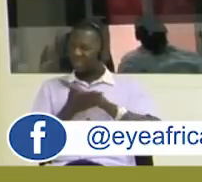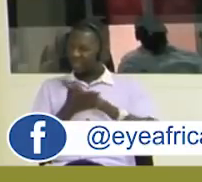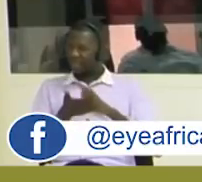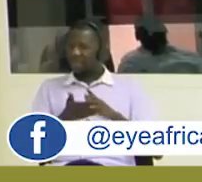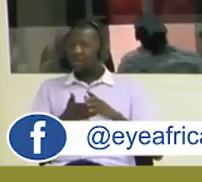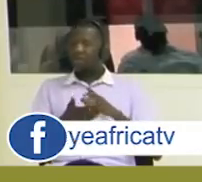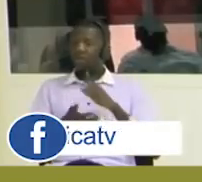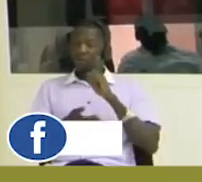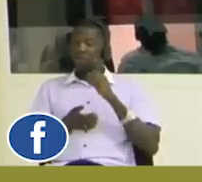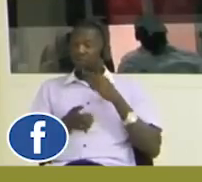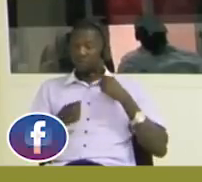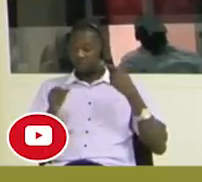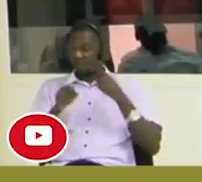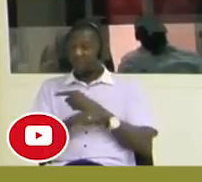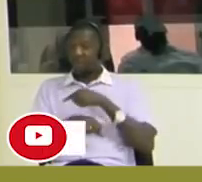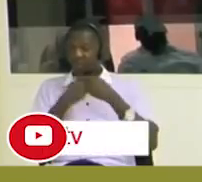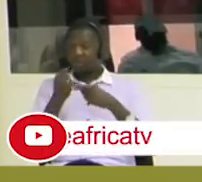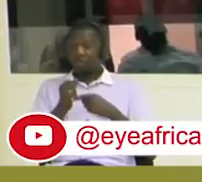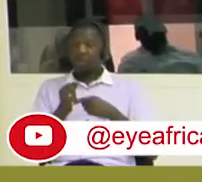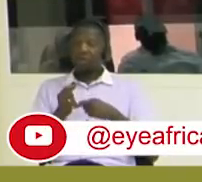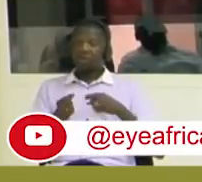mistaken about a briefcase.